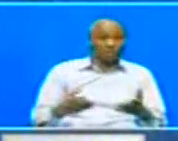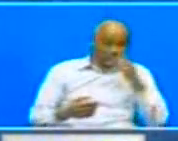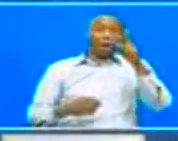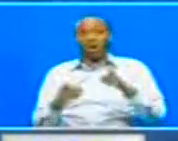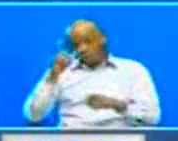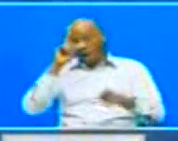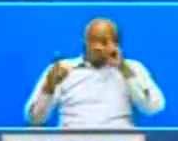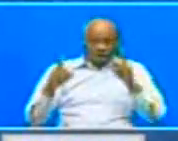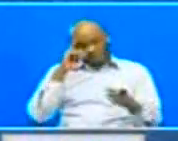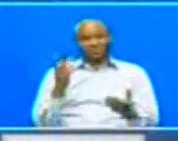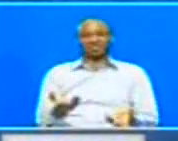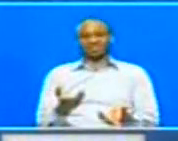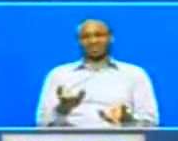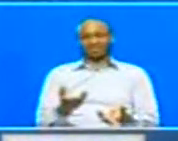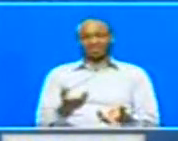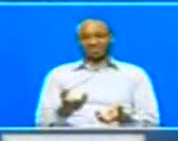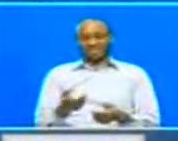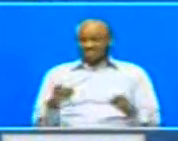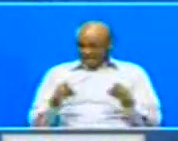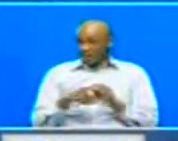just like this case is. Okay. And there is